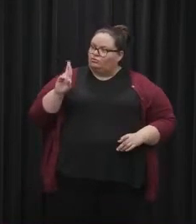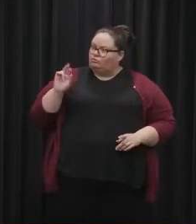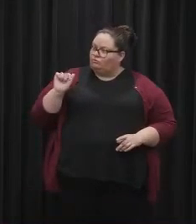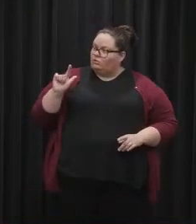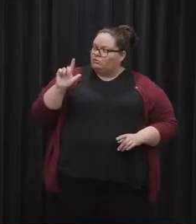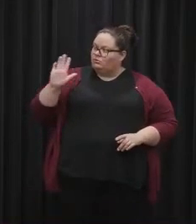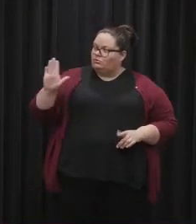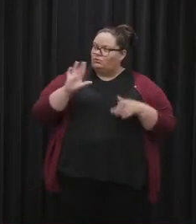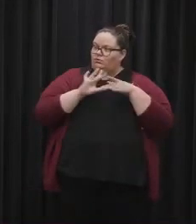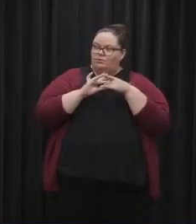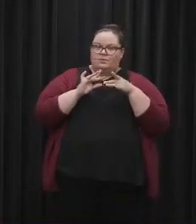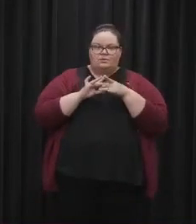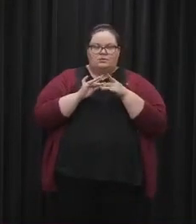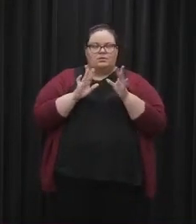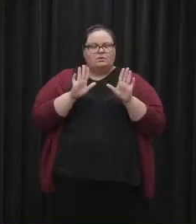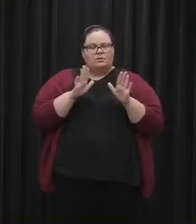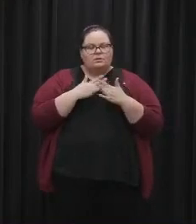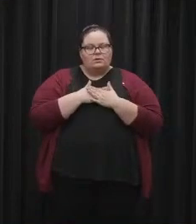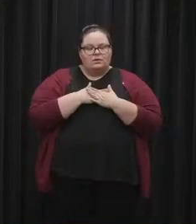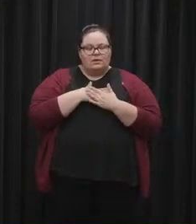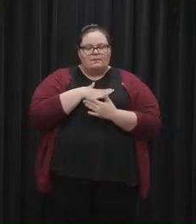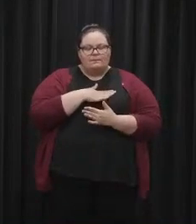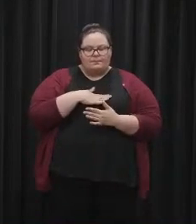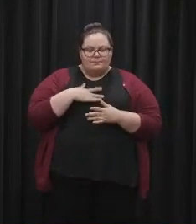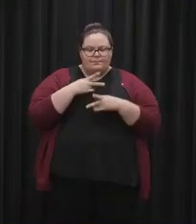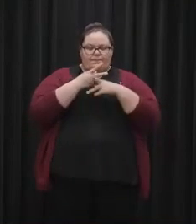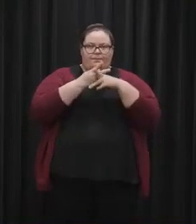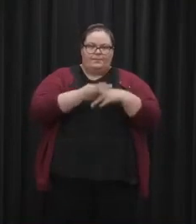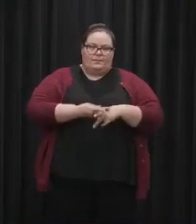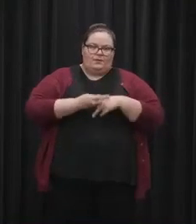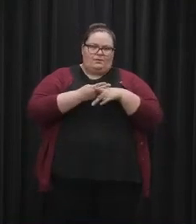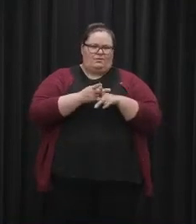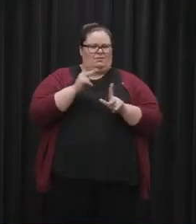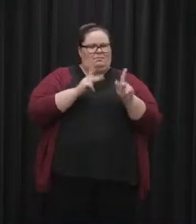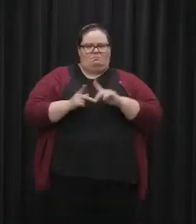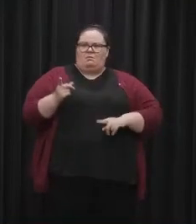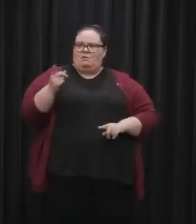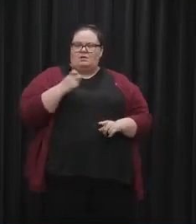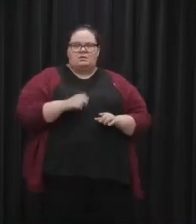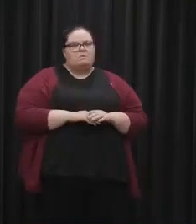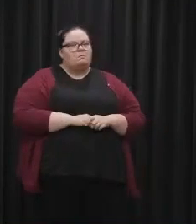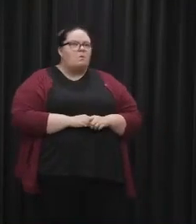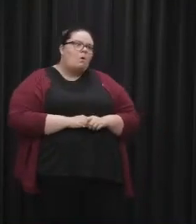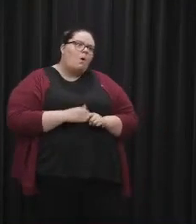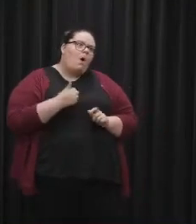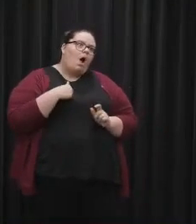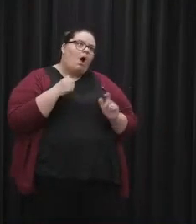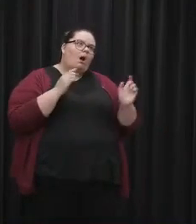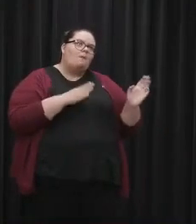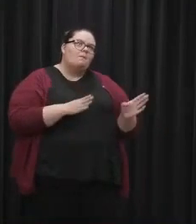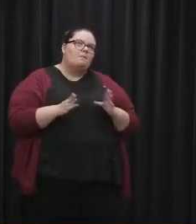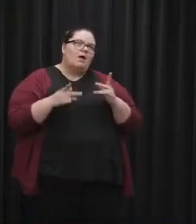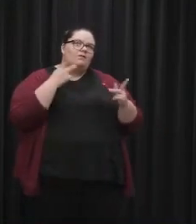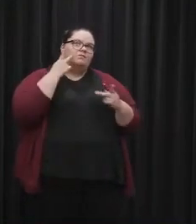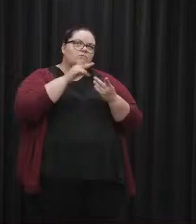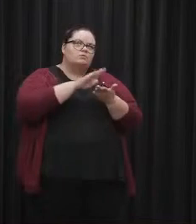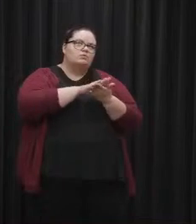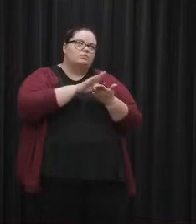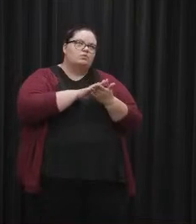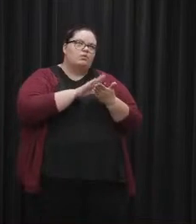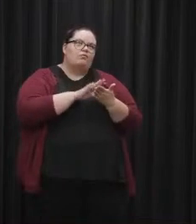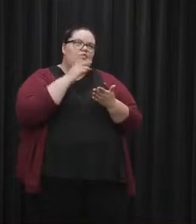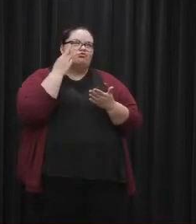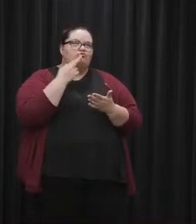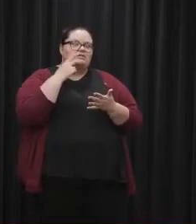message that please take every precaution that you can. I've had people asking me, I was planning on going to visit this school for